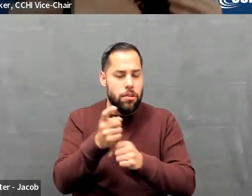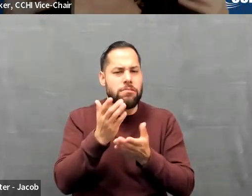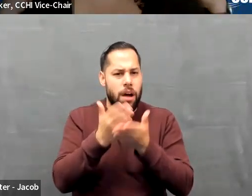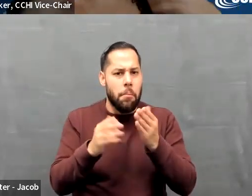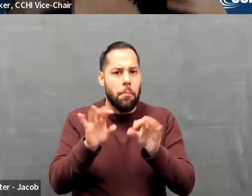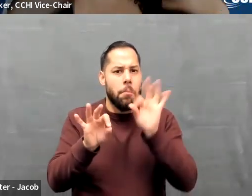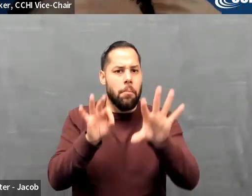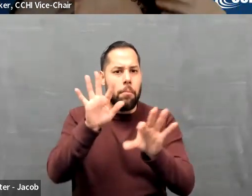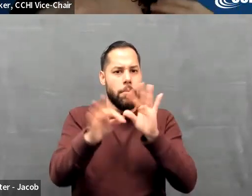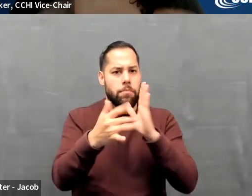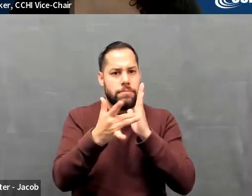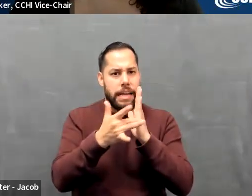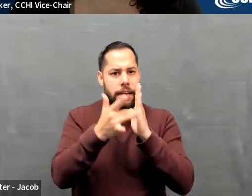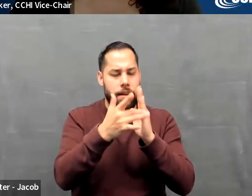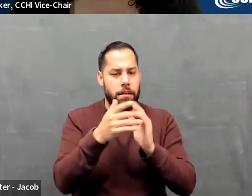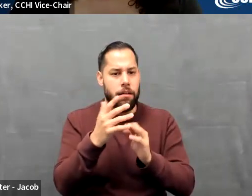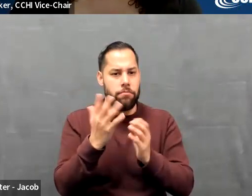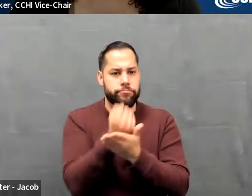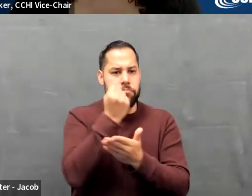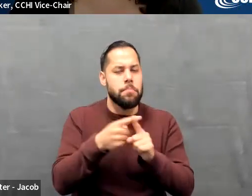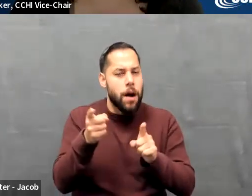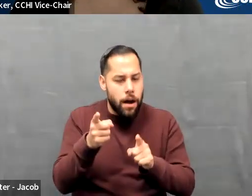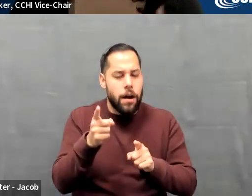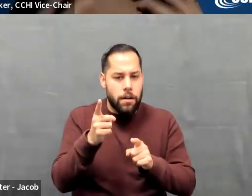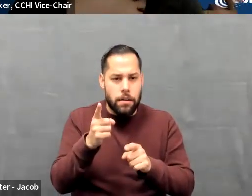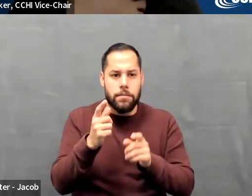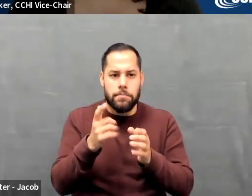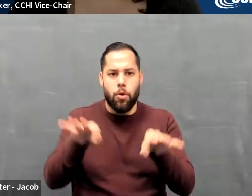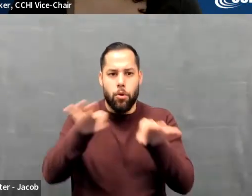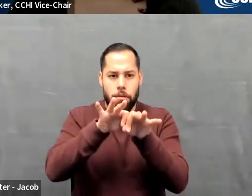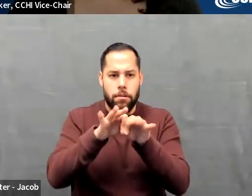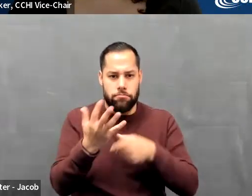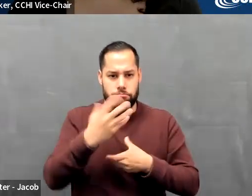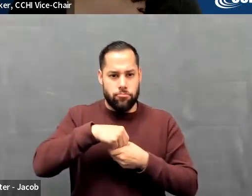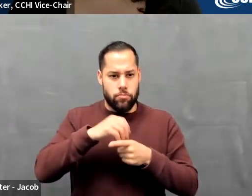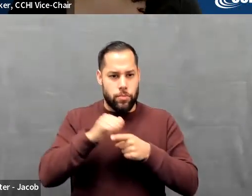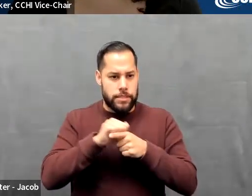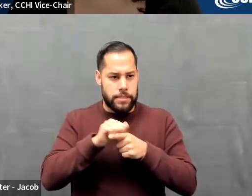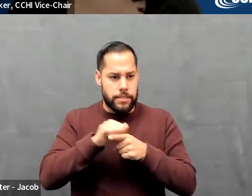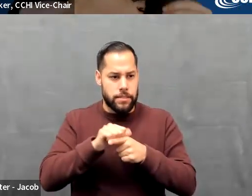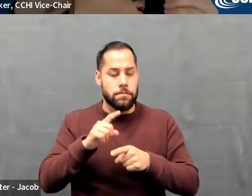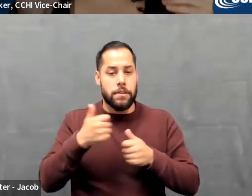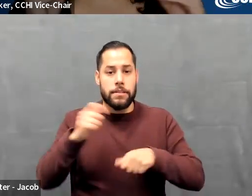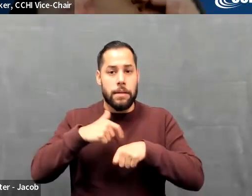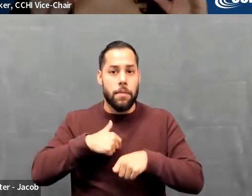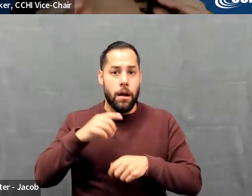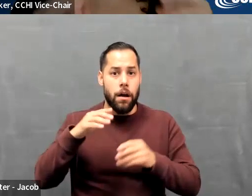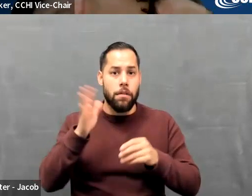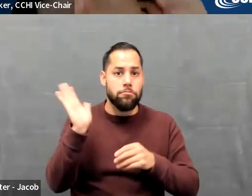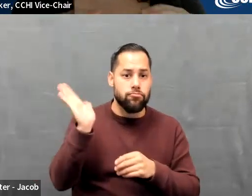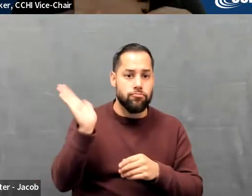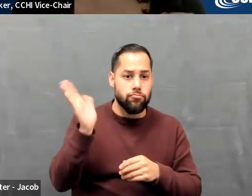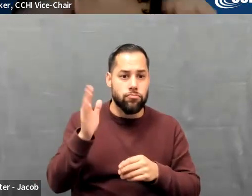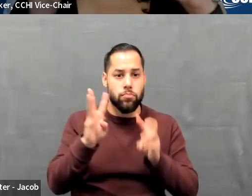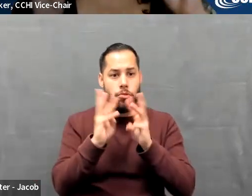techniques, but yeah, then you have to practice those techniques. Whenever I give a workshop, I always